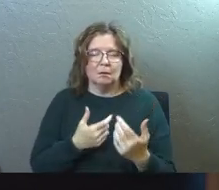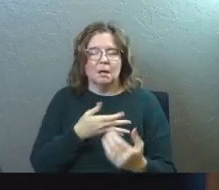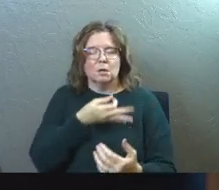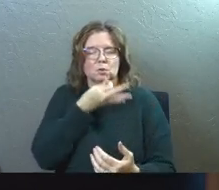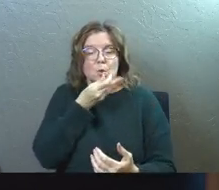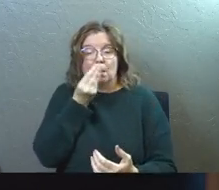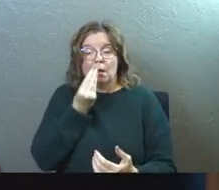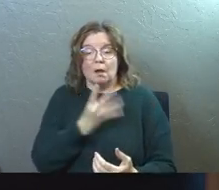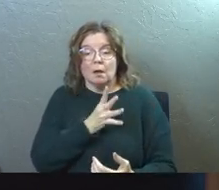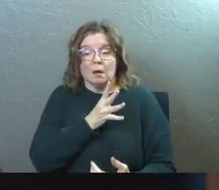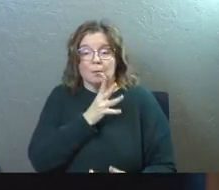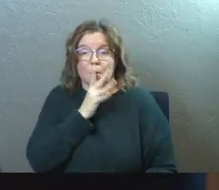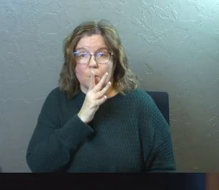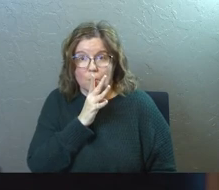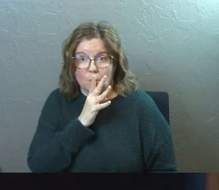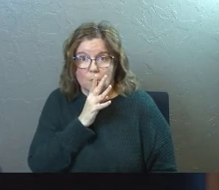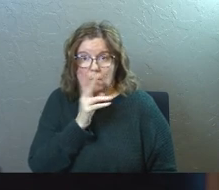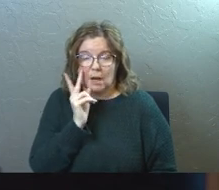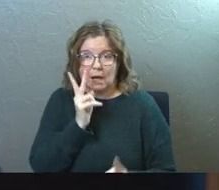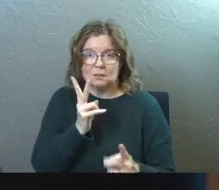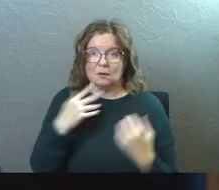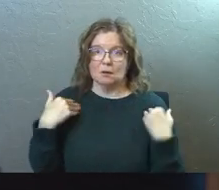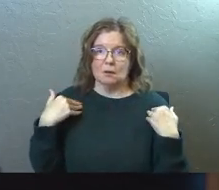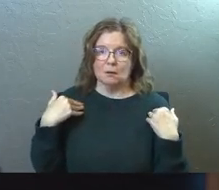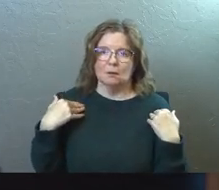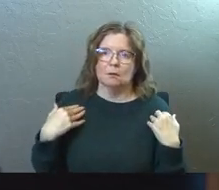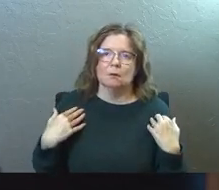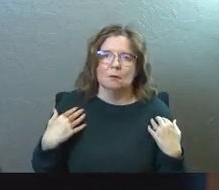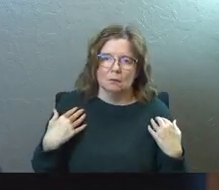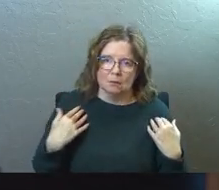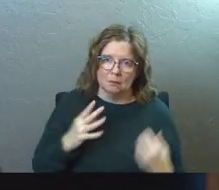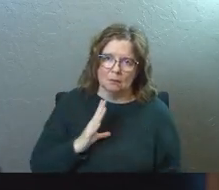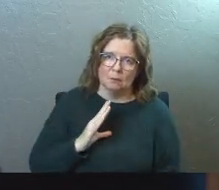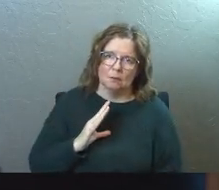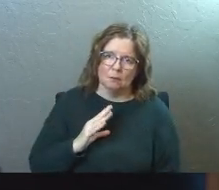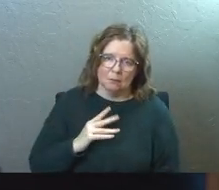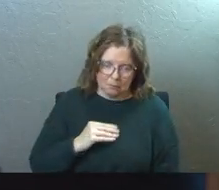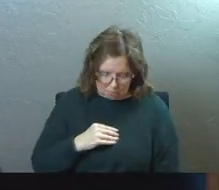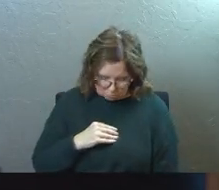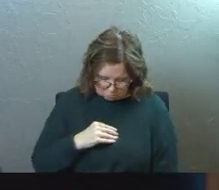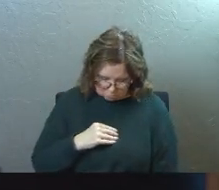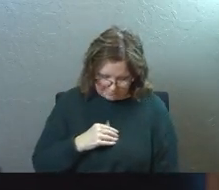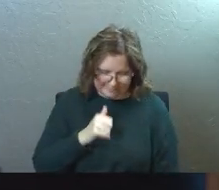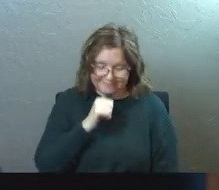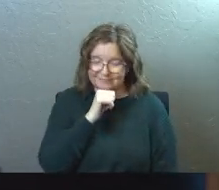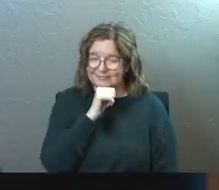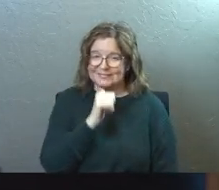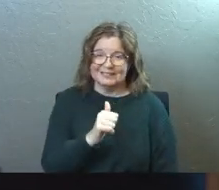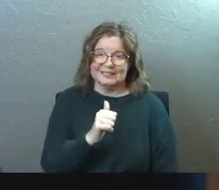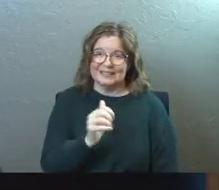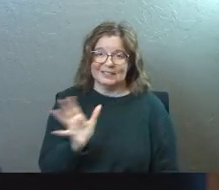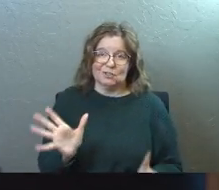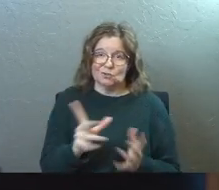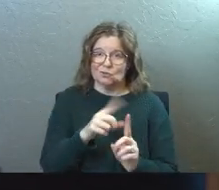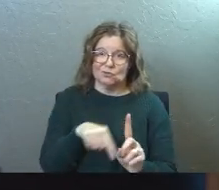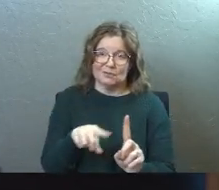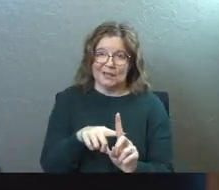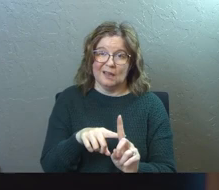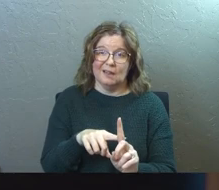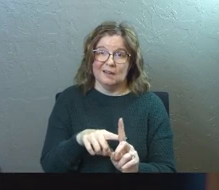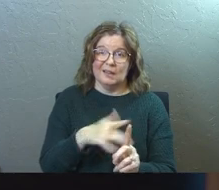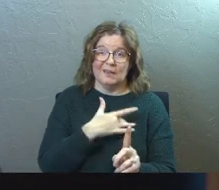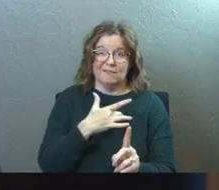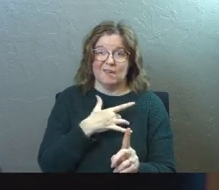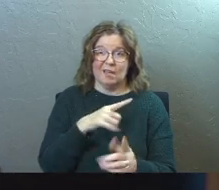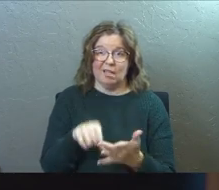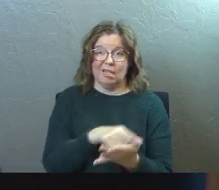as soon as I spoke it, I saw their shoulders droop and I saw it in their body language. It did not lift them up. It tore them